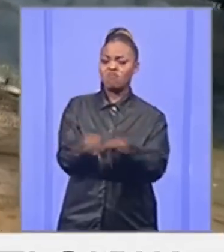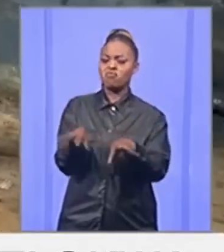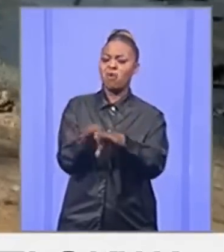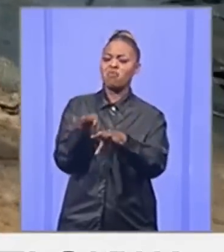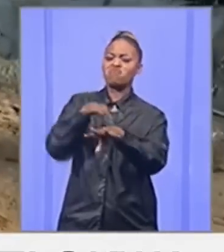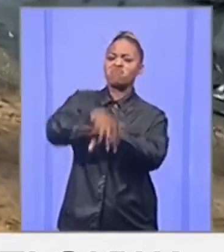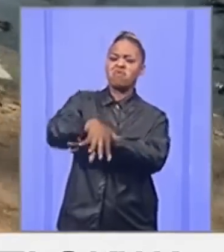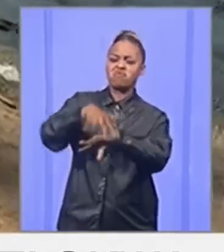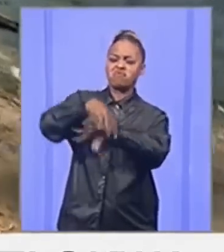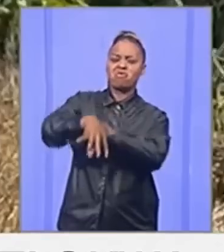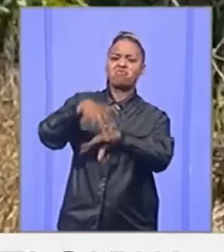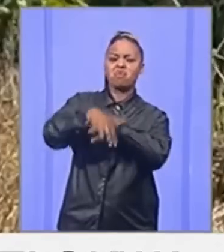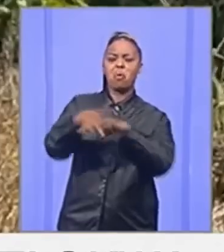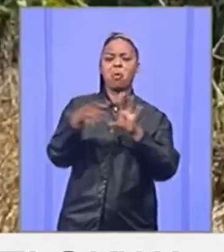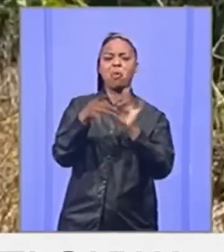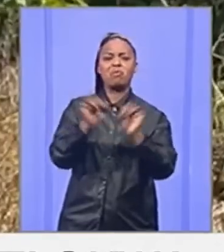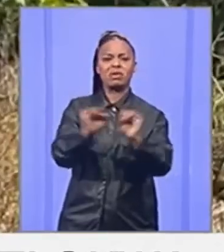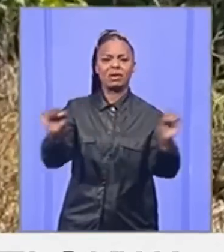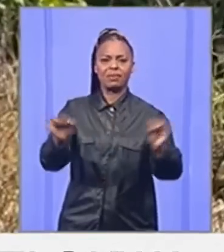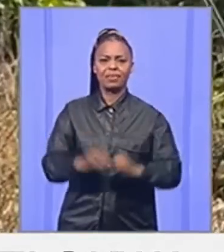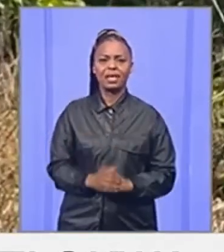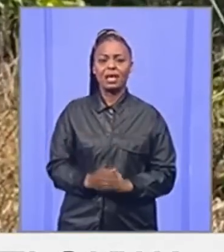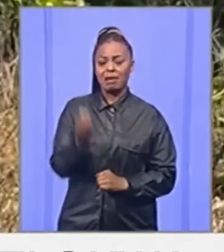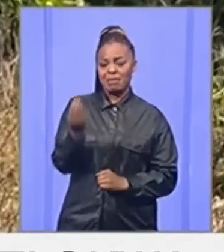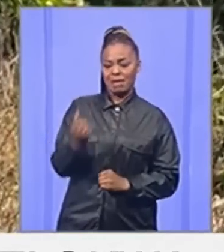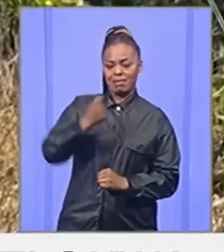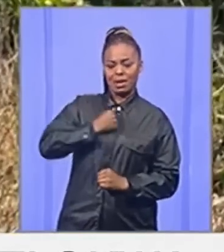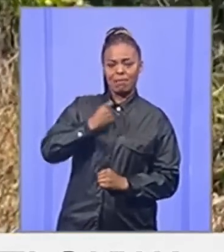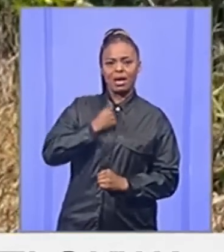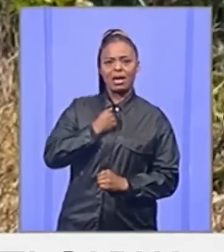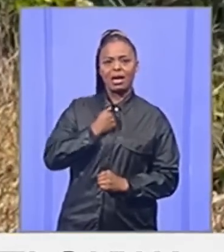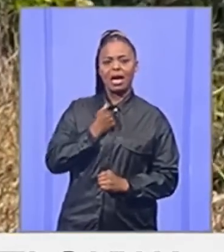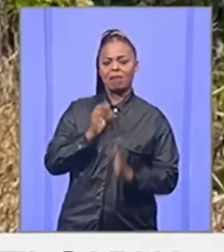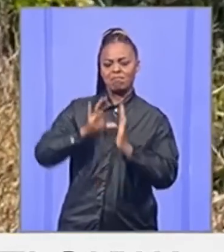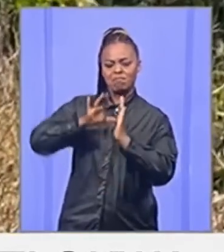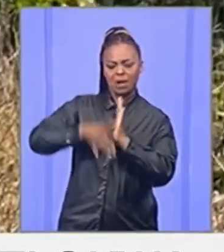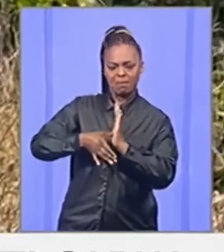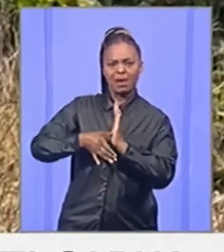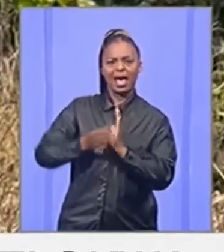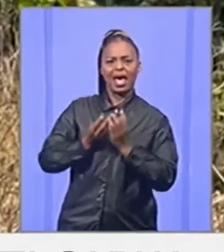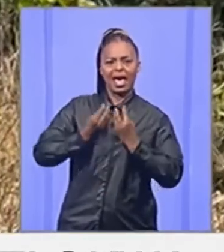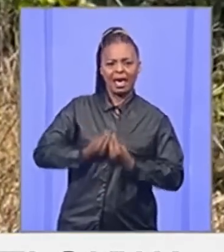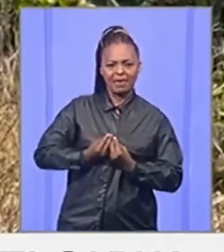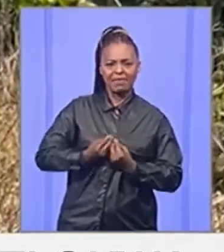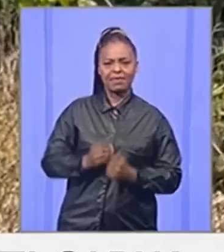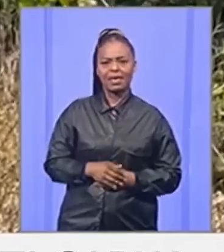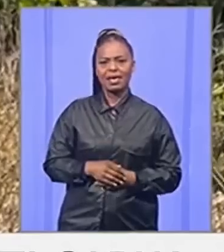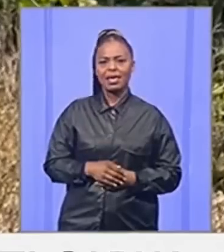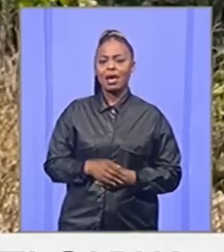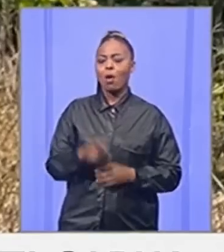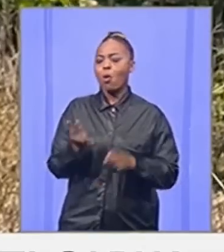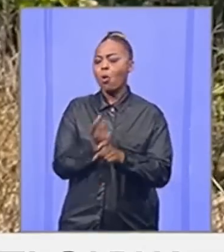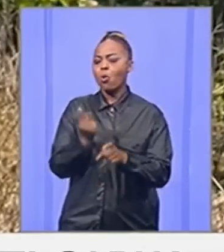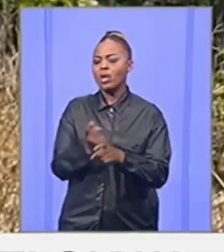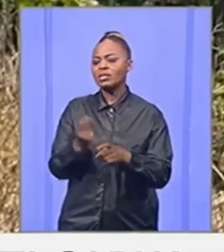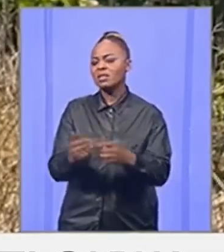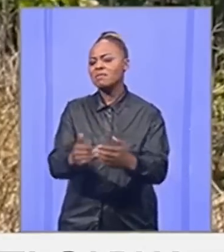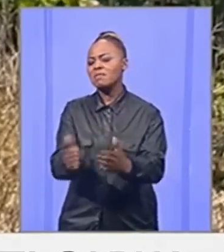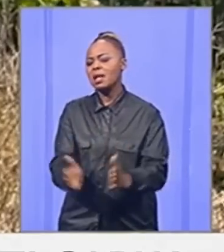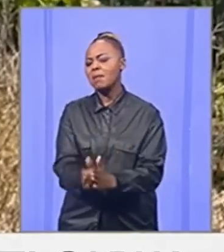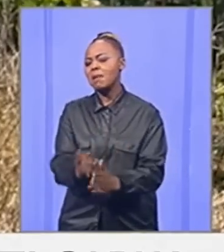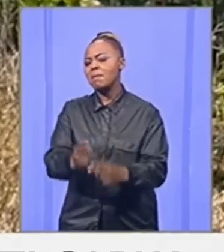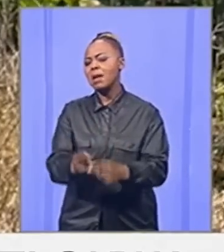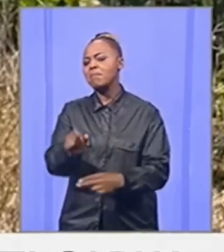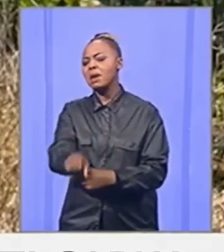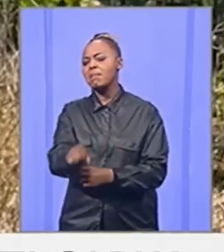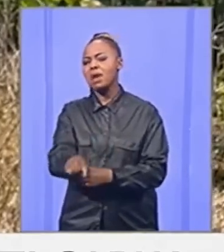malapeng a bona. Ke ra le ngwana o lwala wa disable ngwana ola ya go tamaka kwa morao toilet la busa sorry